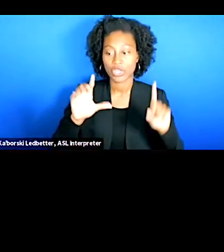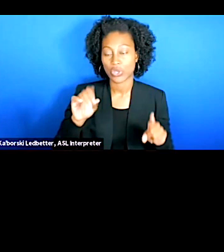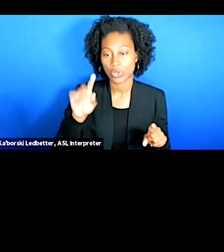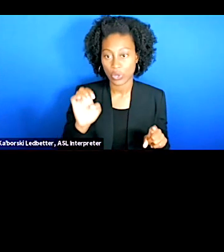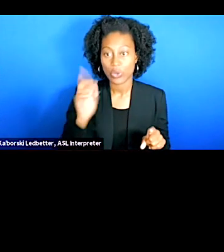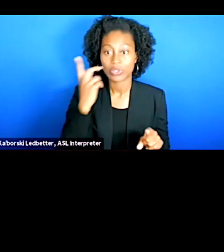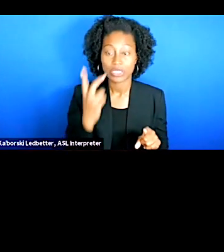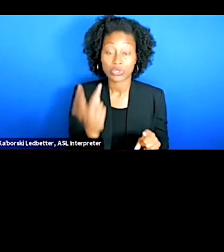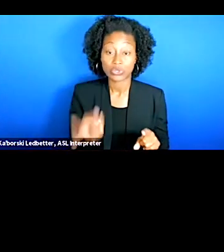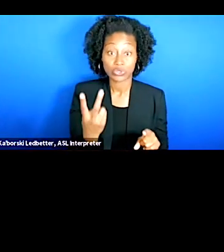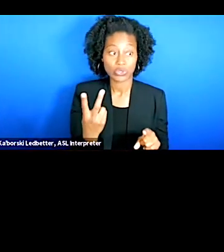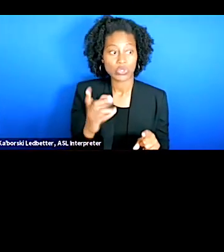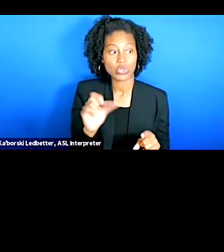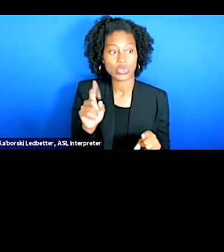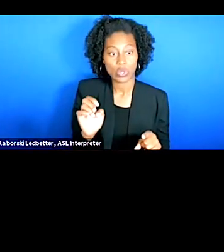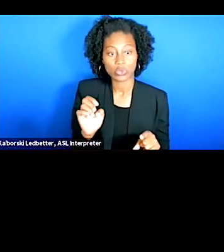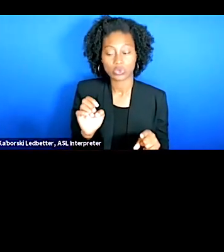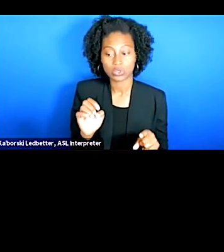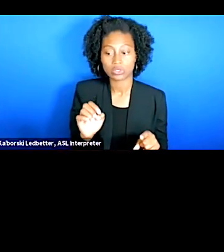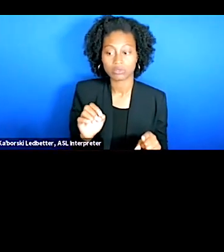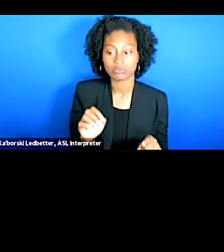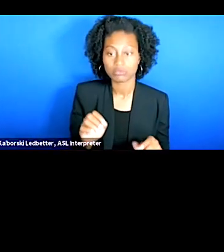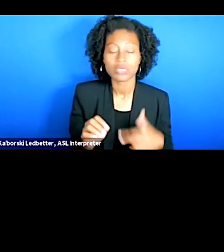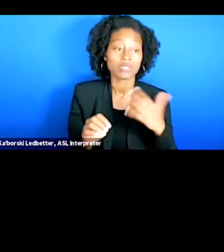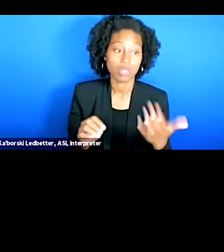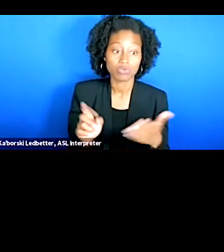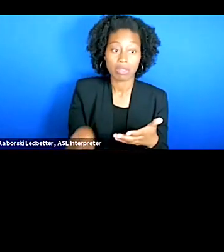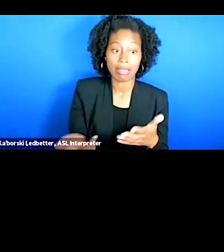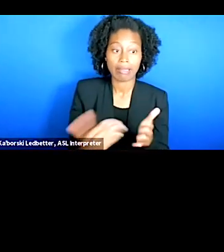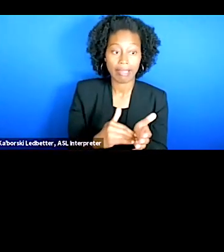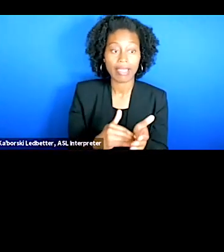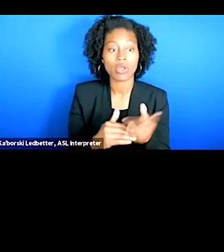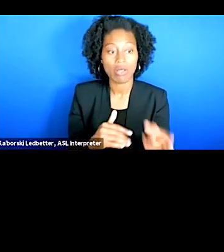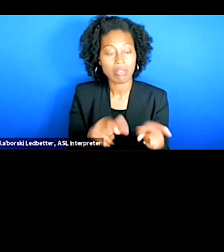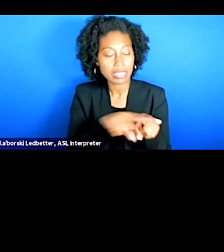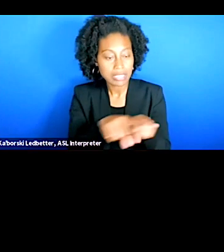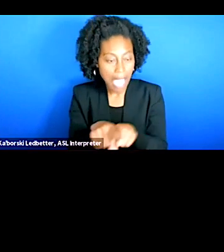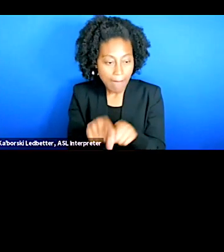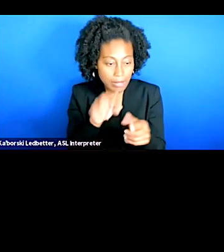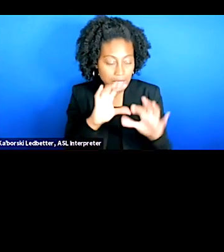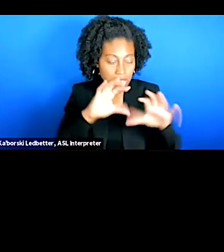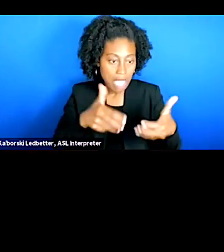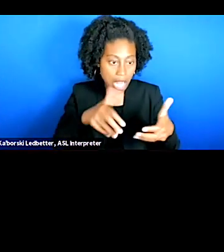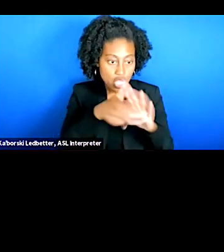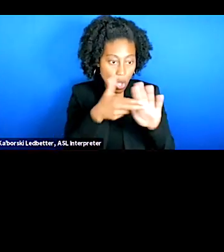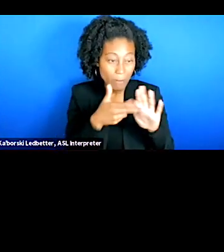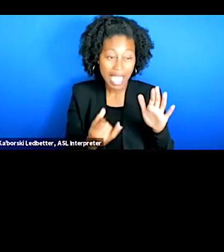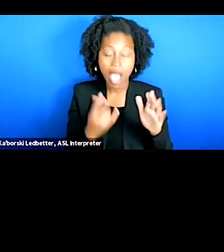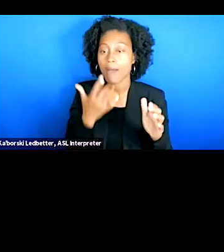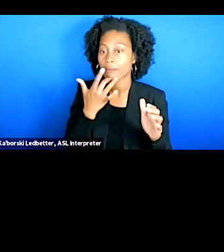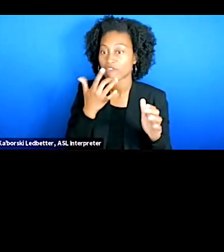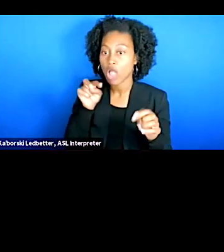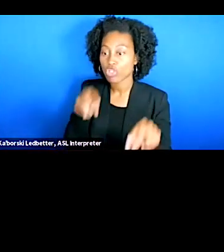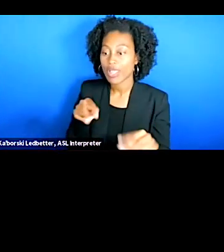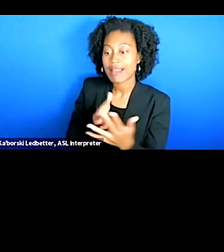codes intersect. So we're going to click again on the same set of codes. And at this point, I want to look at navigation, which for